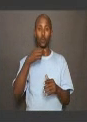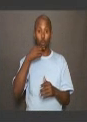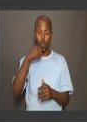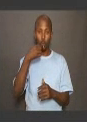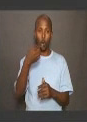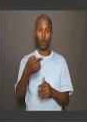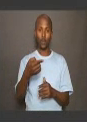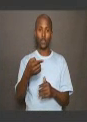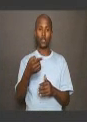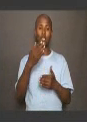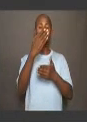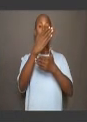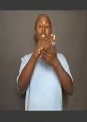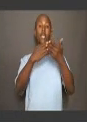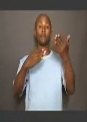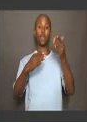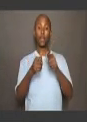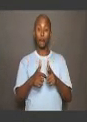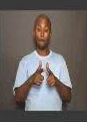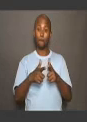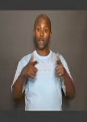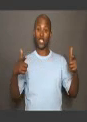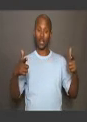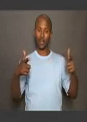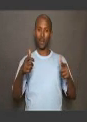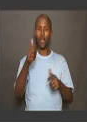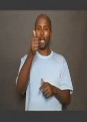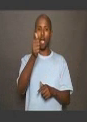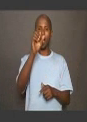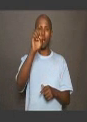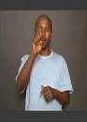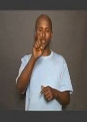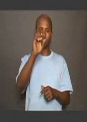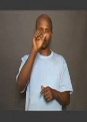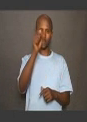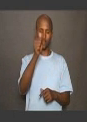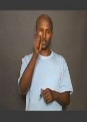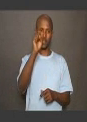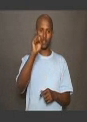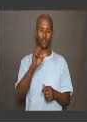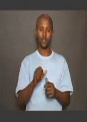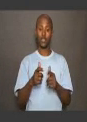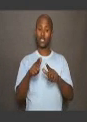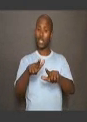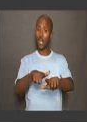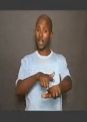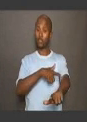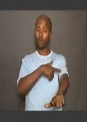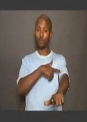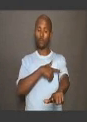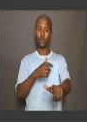called semi-major axes. The length of the